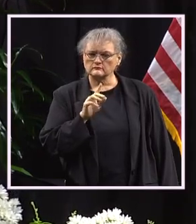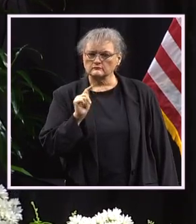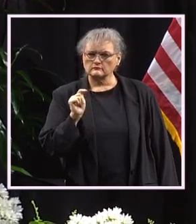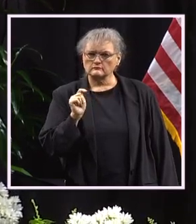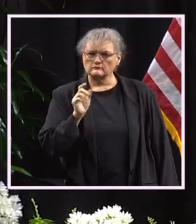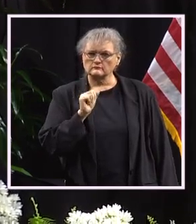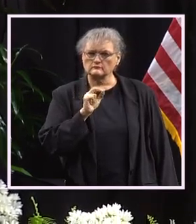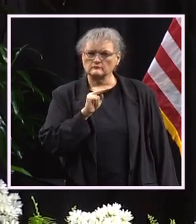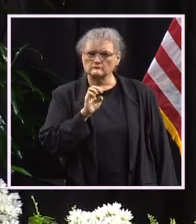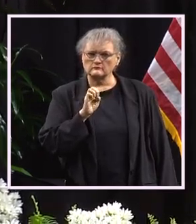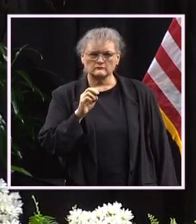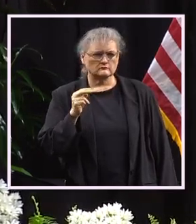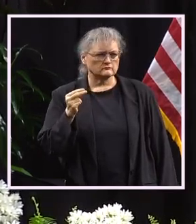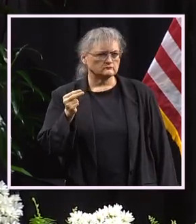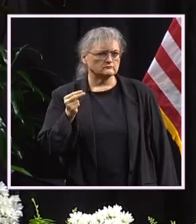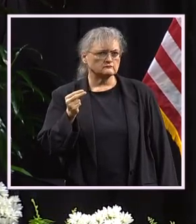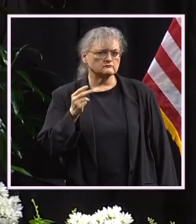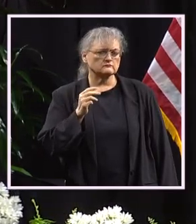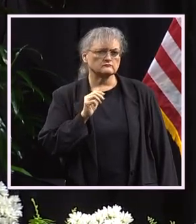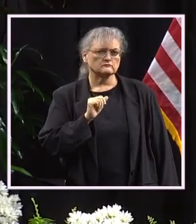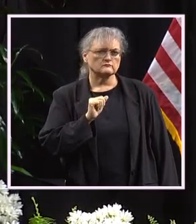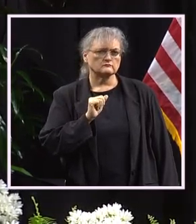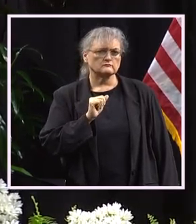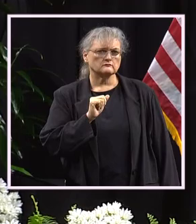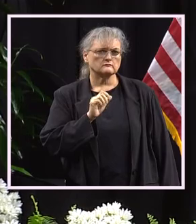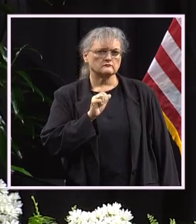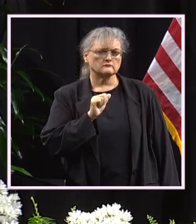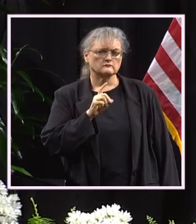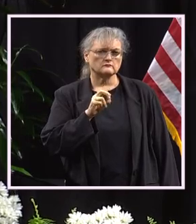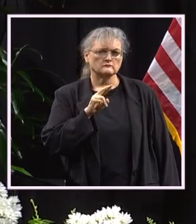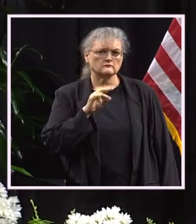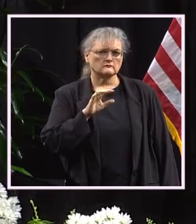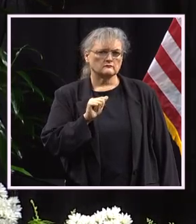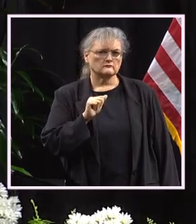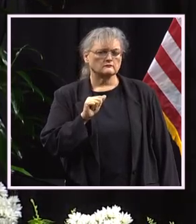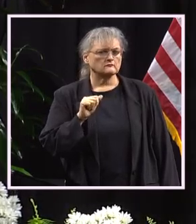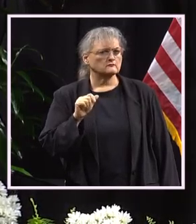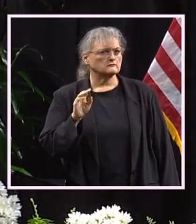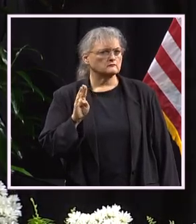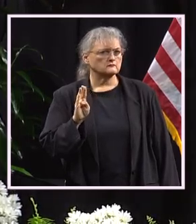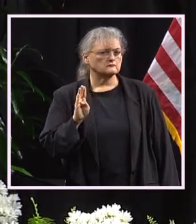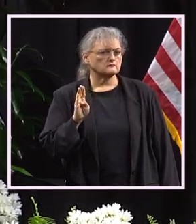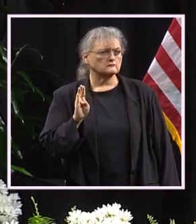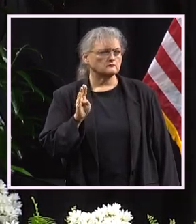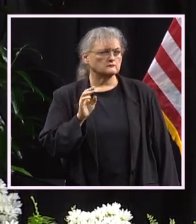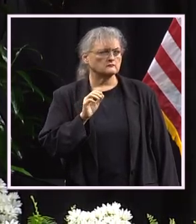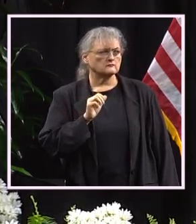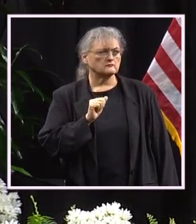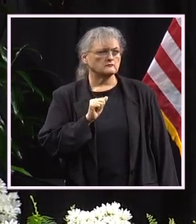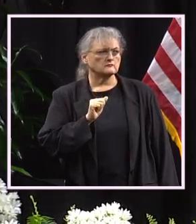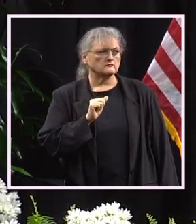Annie No, cum laude. Landry Nicole Barras, magna cum laude.